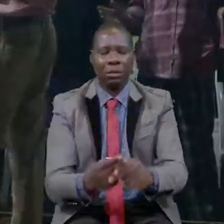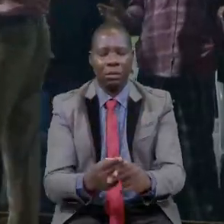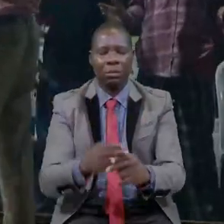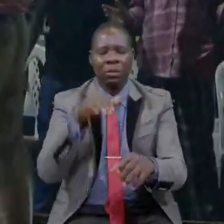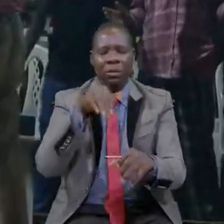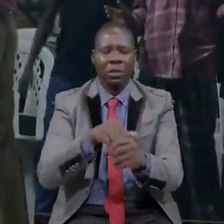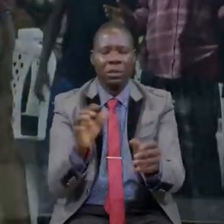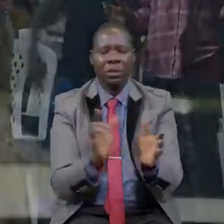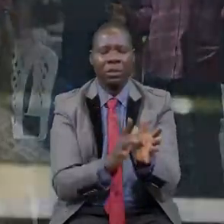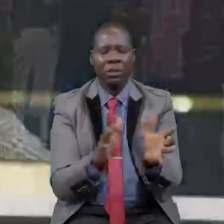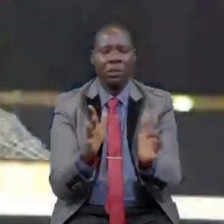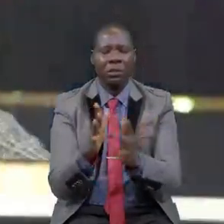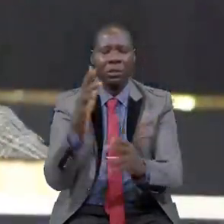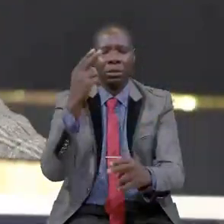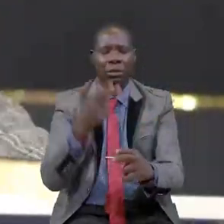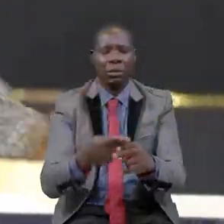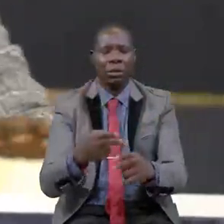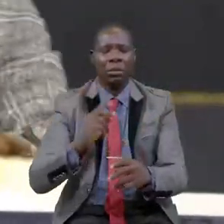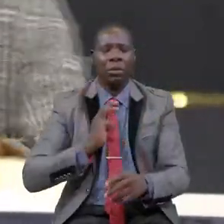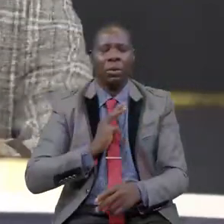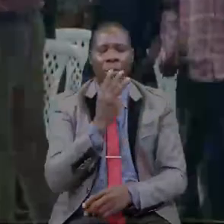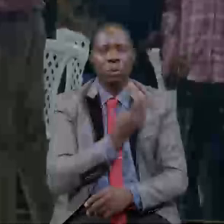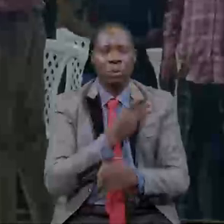Jesus' name we pray.